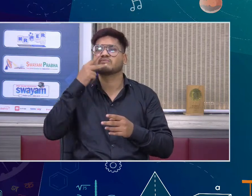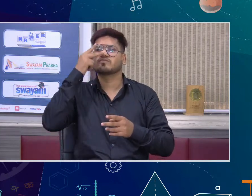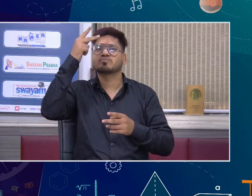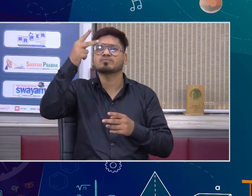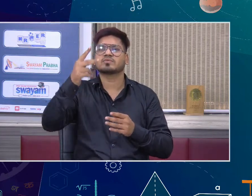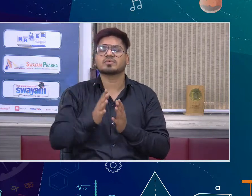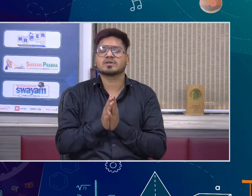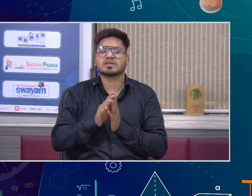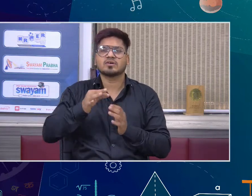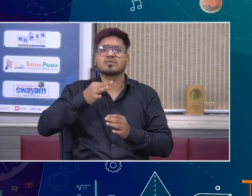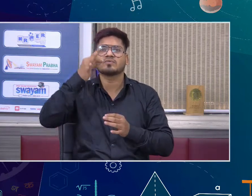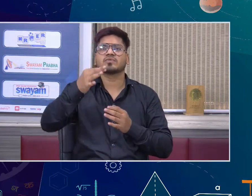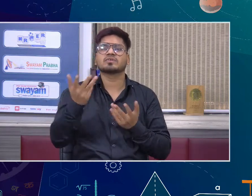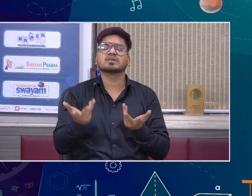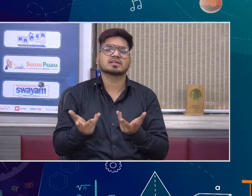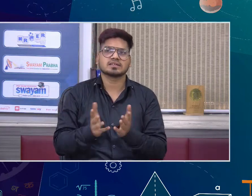future?